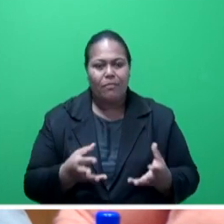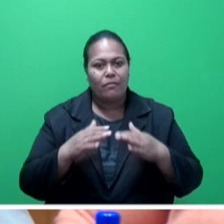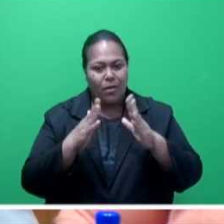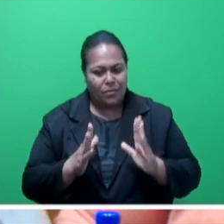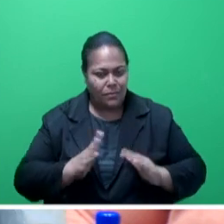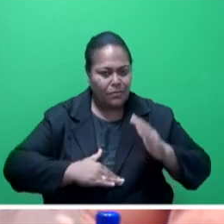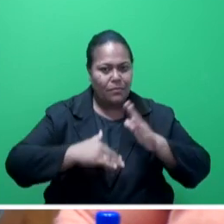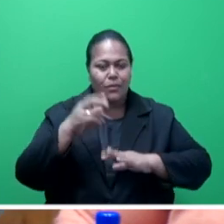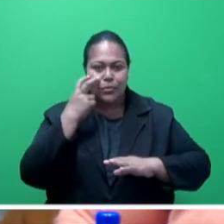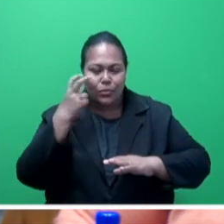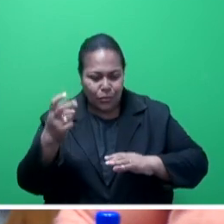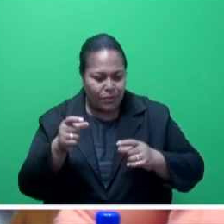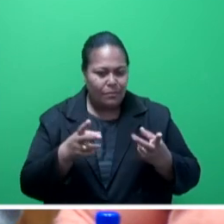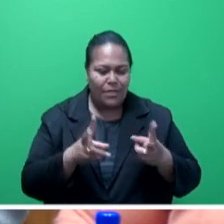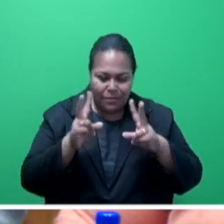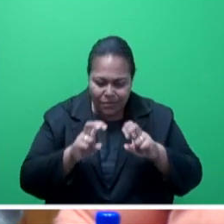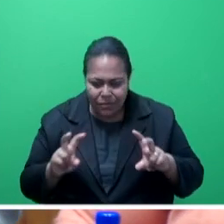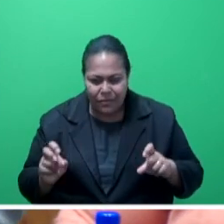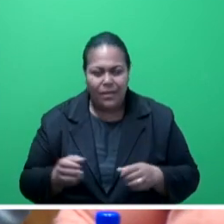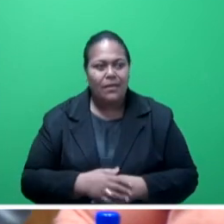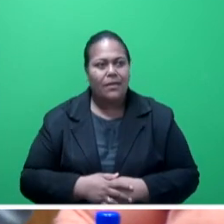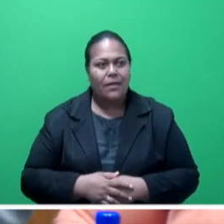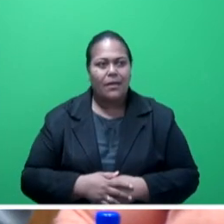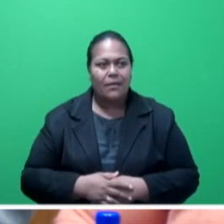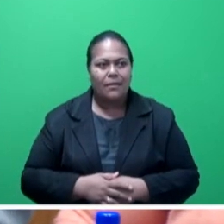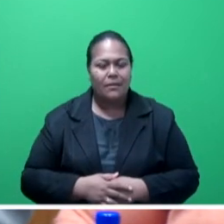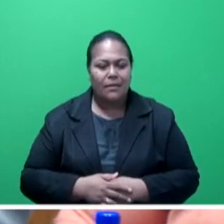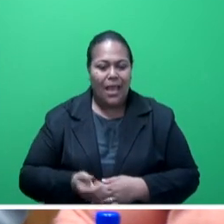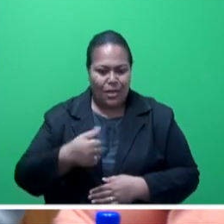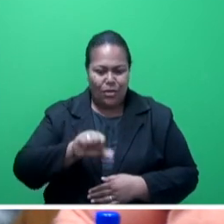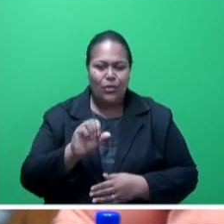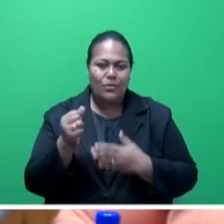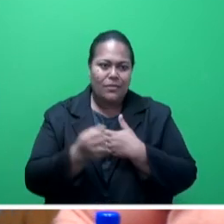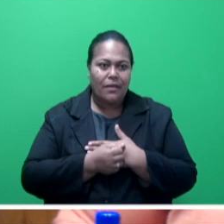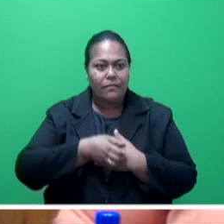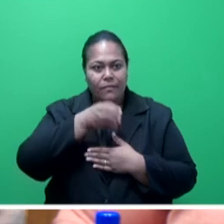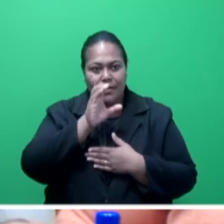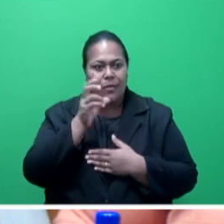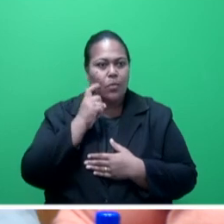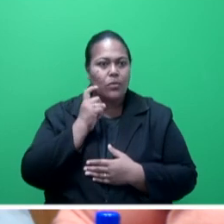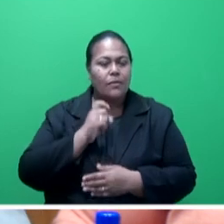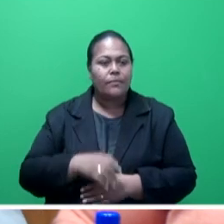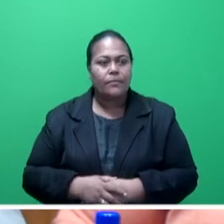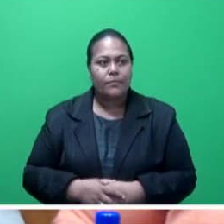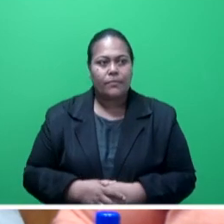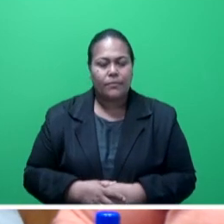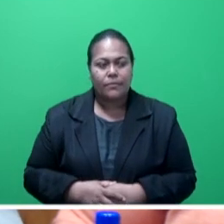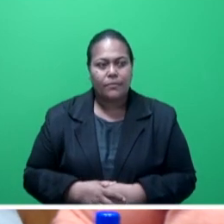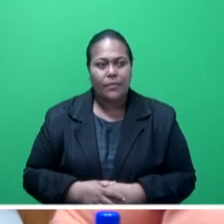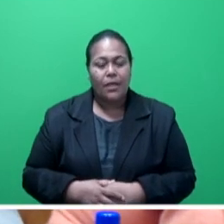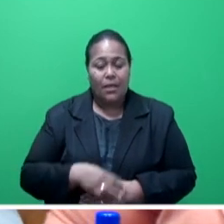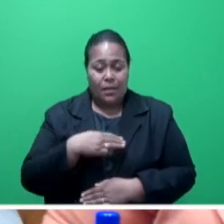for conducting of surveys, consumption of safe and clean drinking groundwater. Some of the initiatives the Ministry is